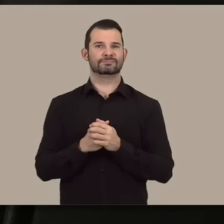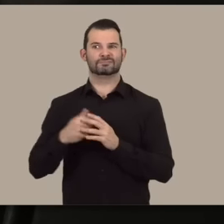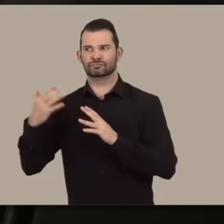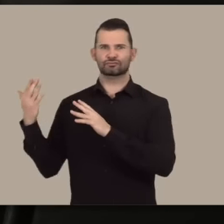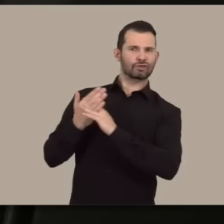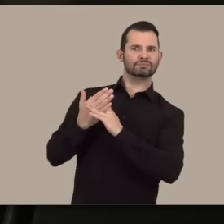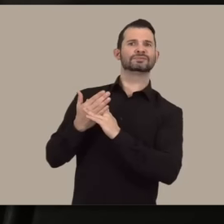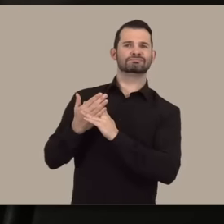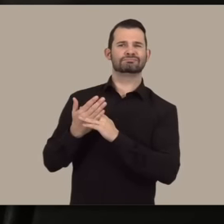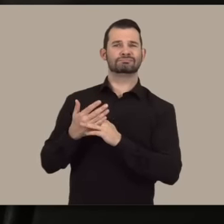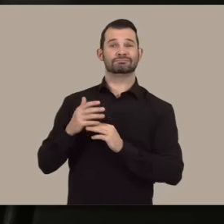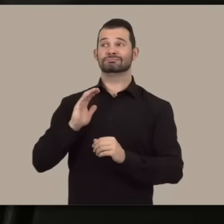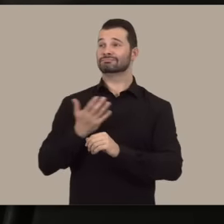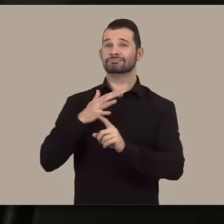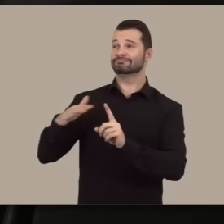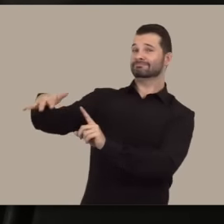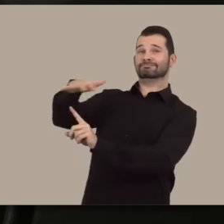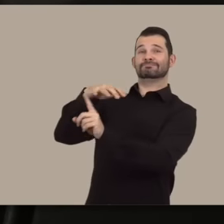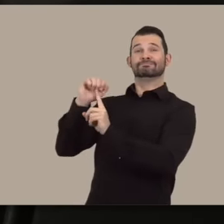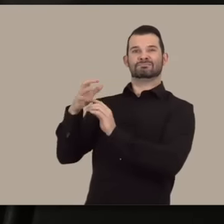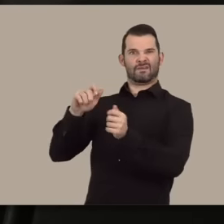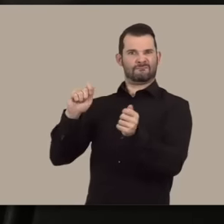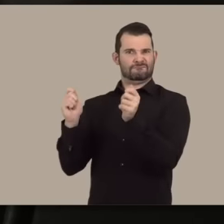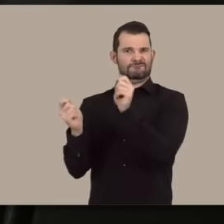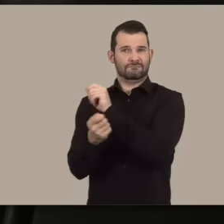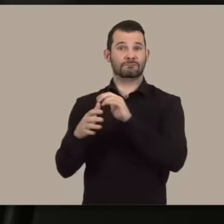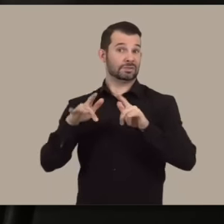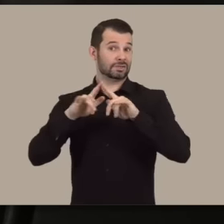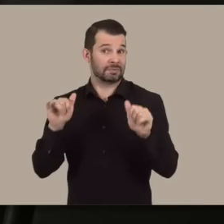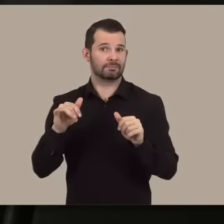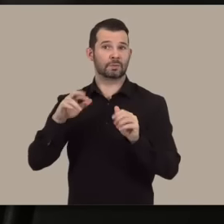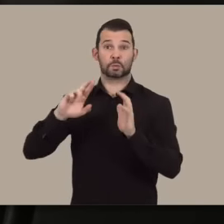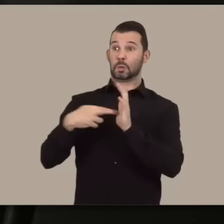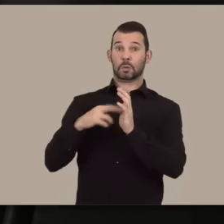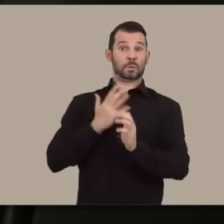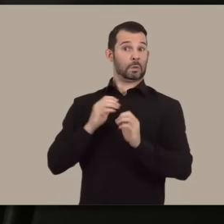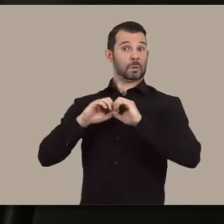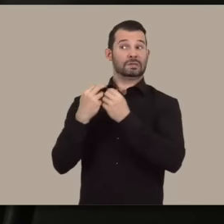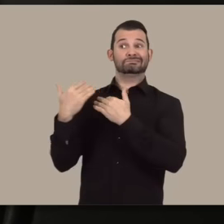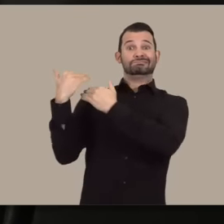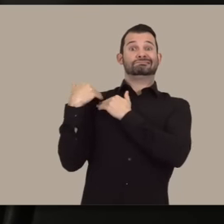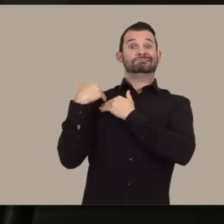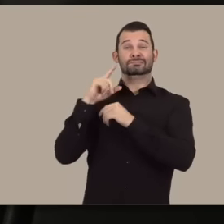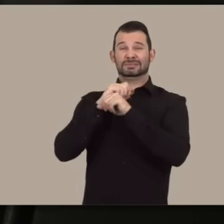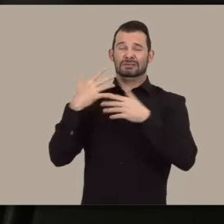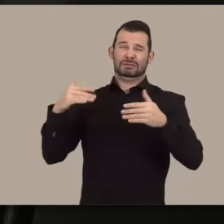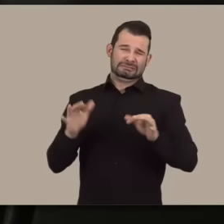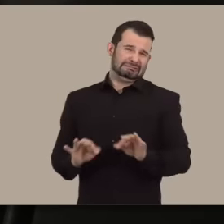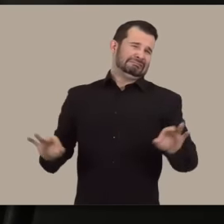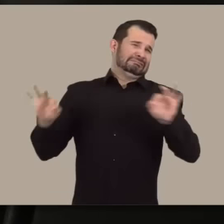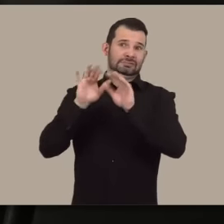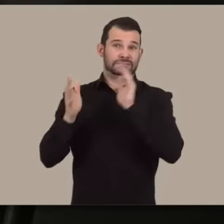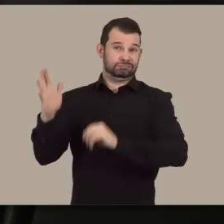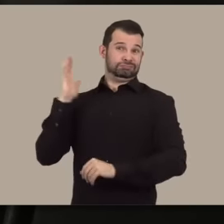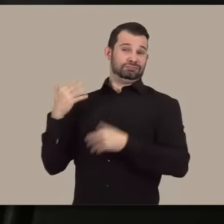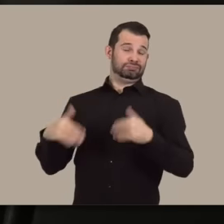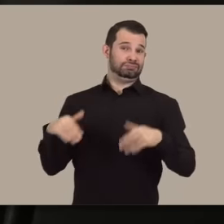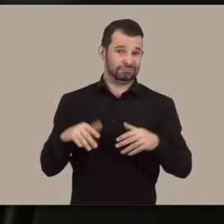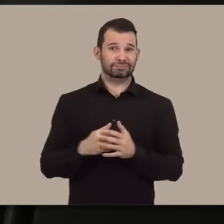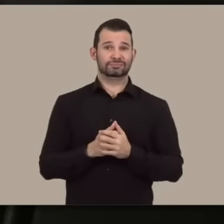challenges. Disruption. Our landscape is evolving, and at the same time, the role that our organization plays has never been